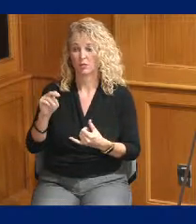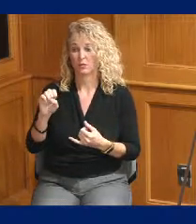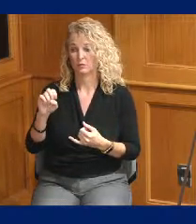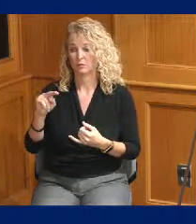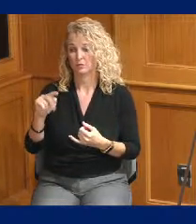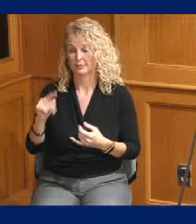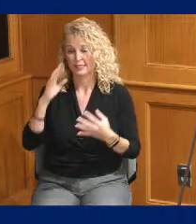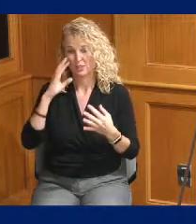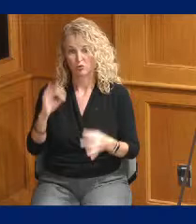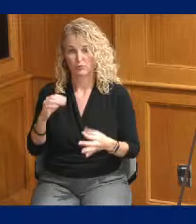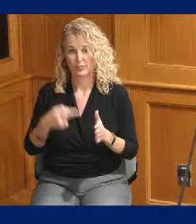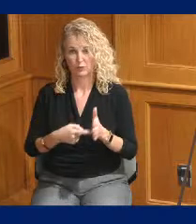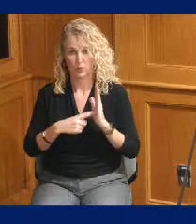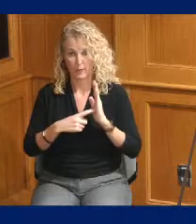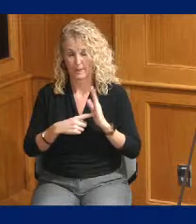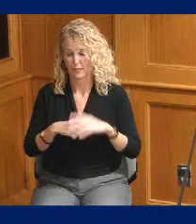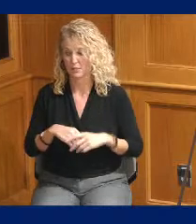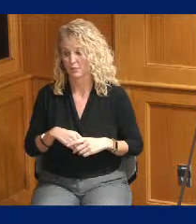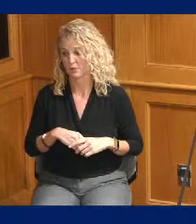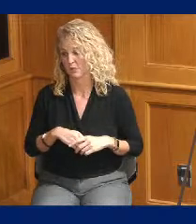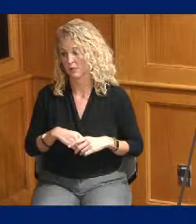requirements.